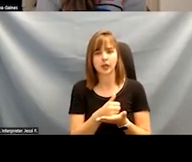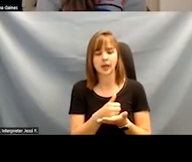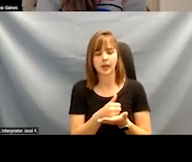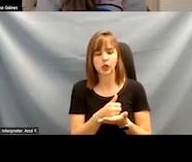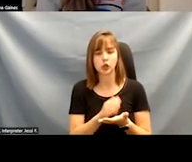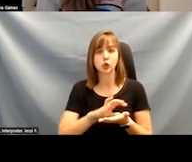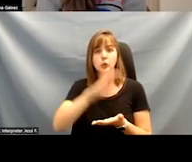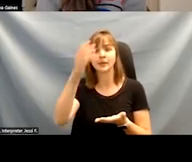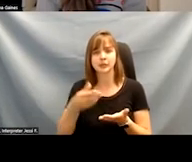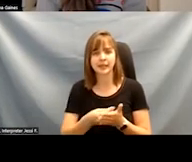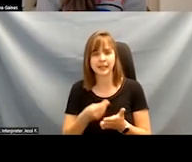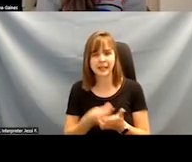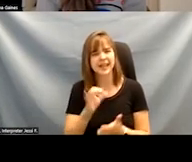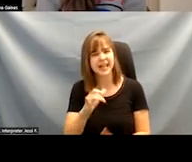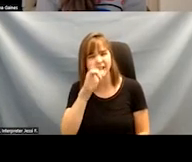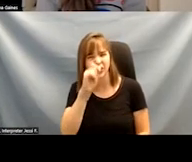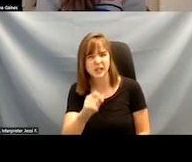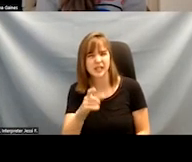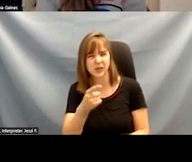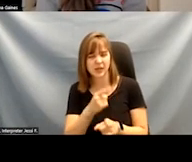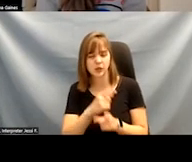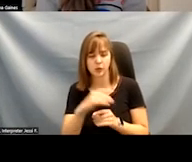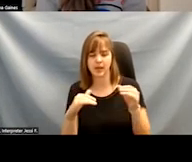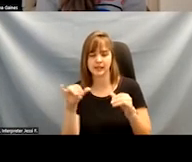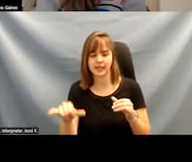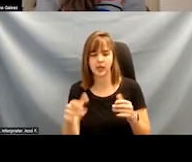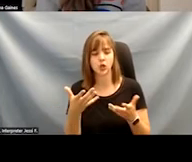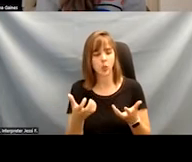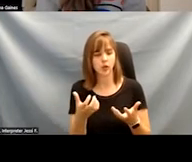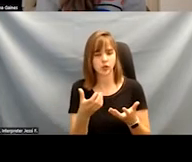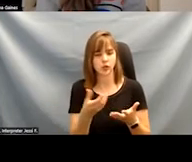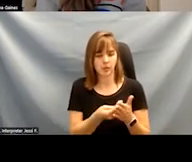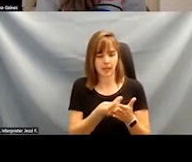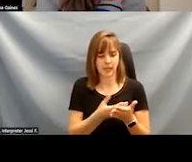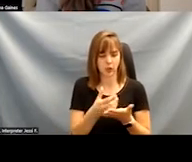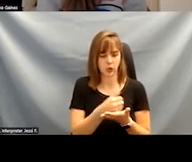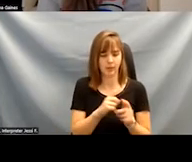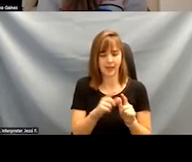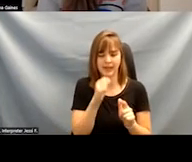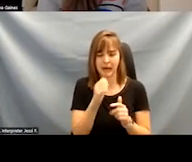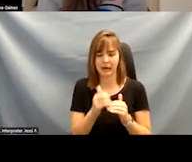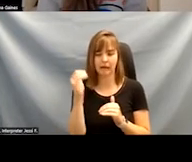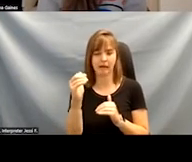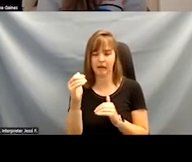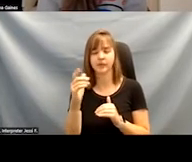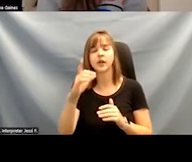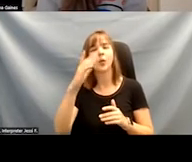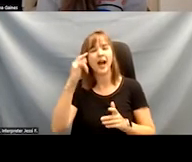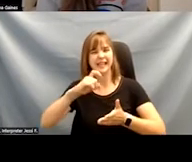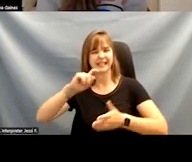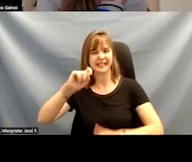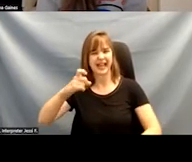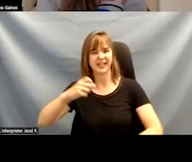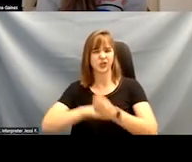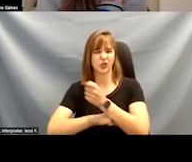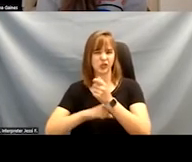It's odd as an entrepreneurial venture, but it has to do with sort of funny tax structures. So it helps to offset